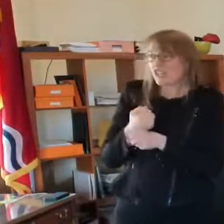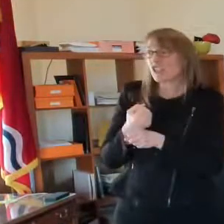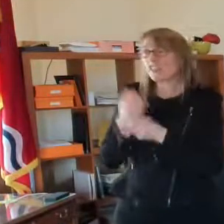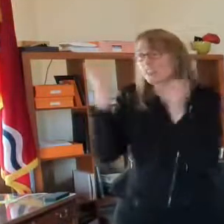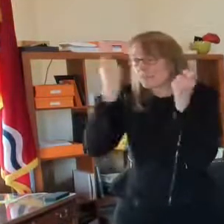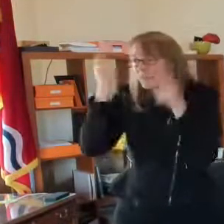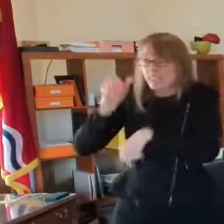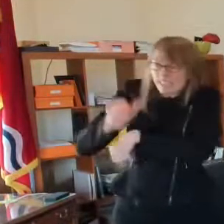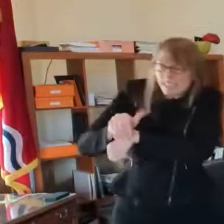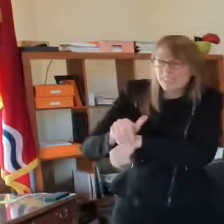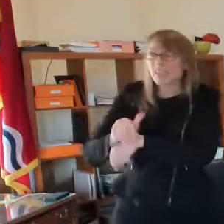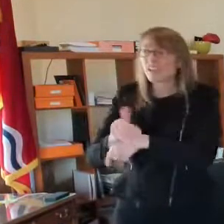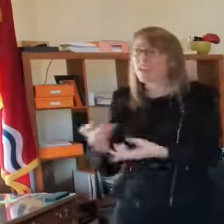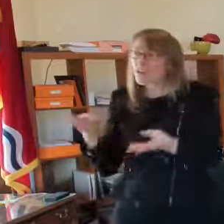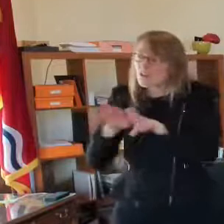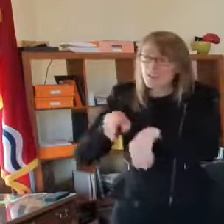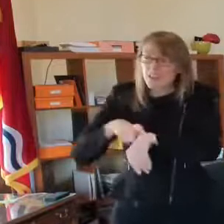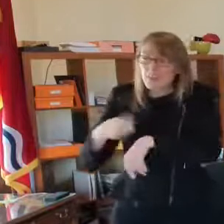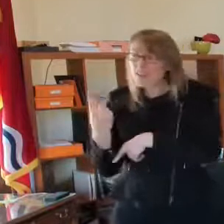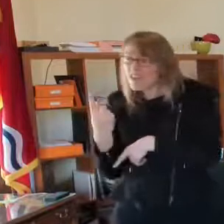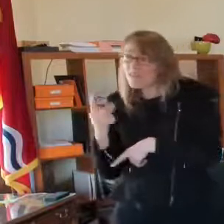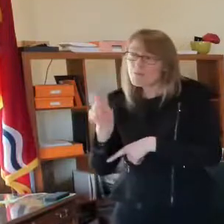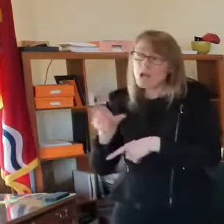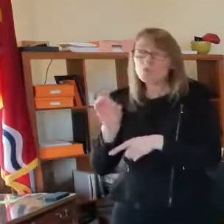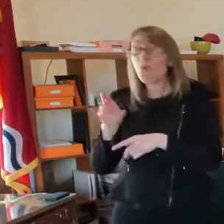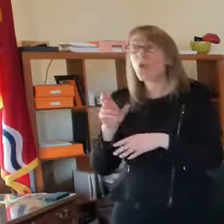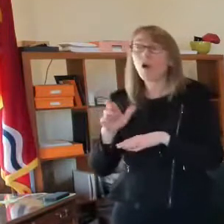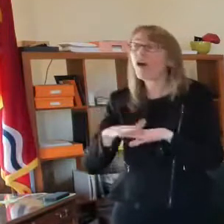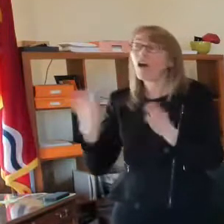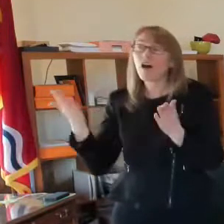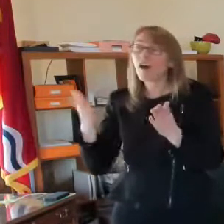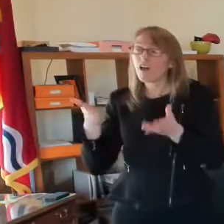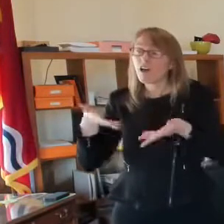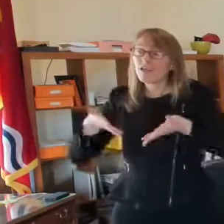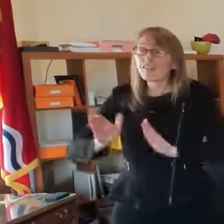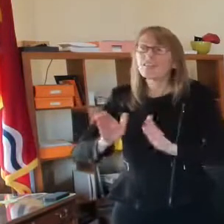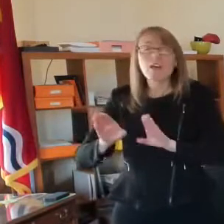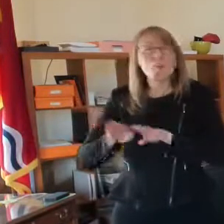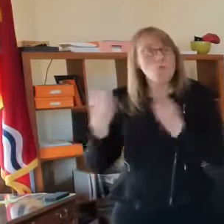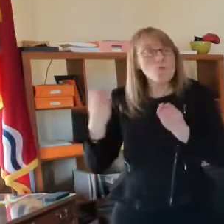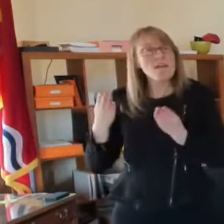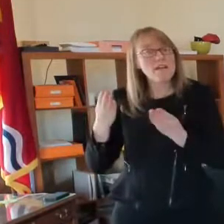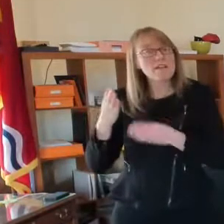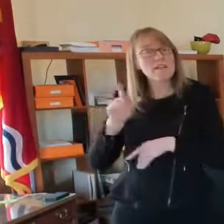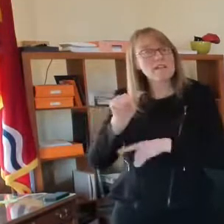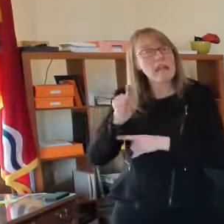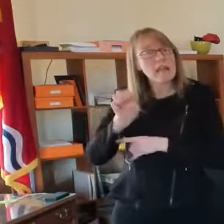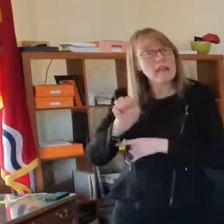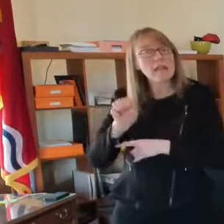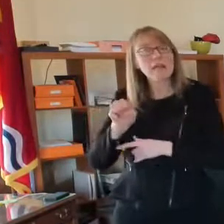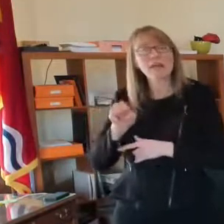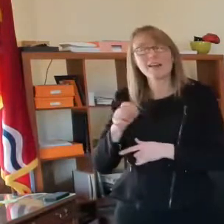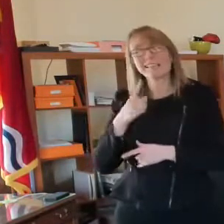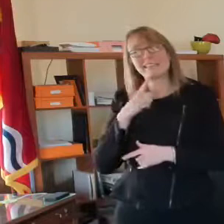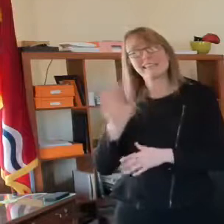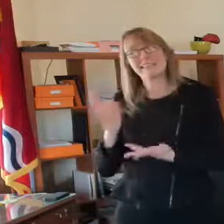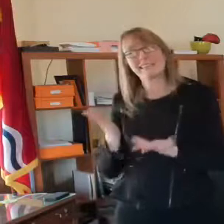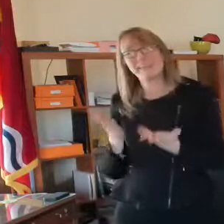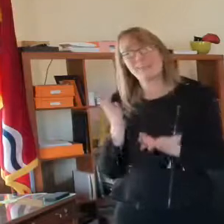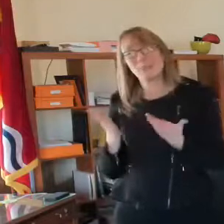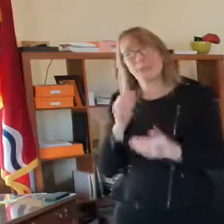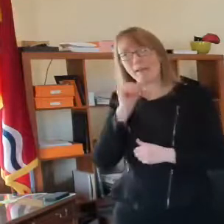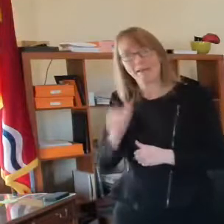probably not. So I doubt that this is, that we're down at that level by the 1st of